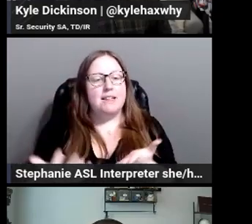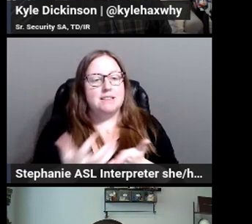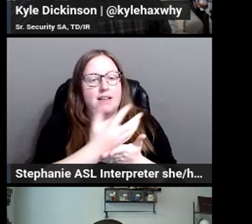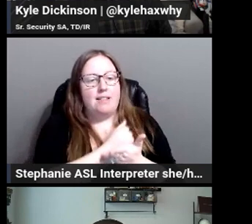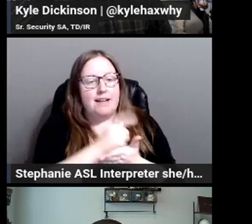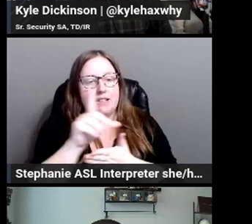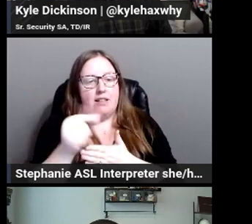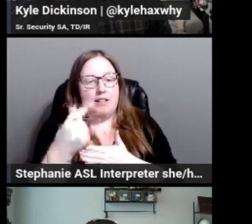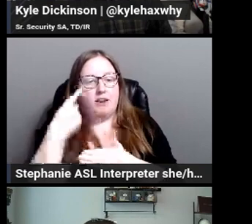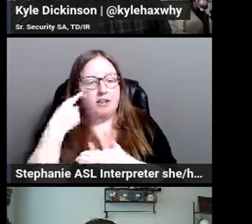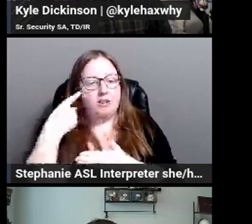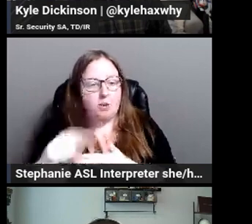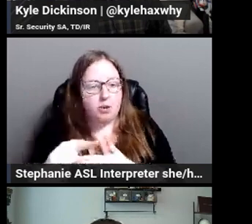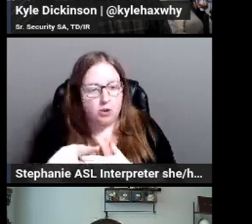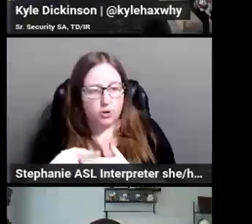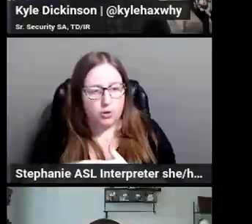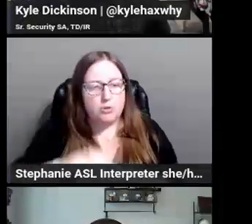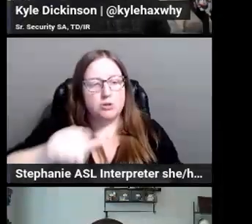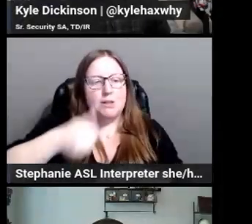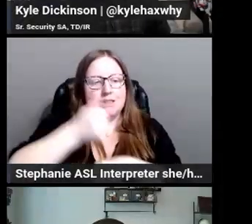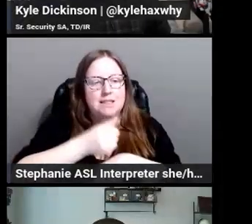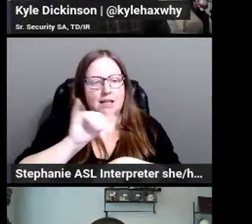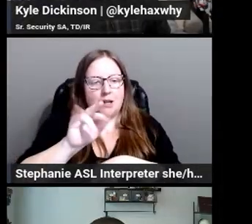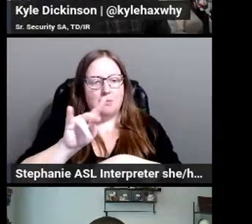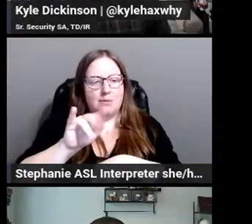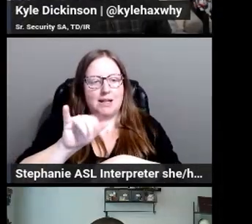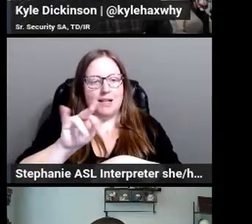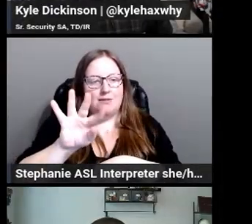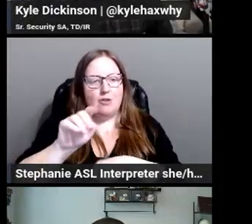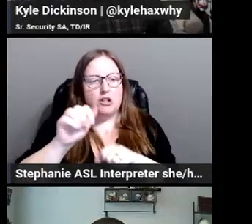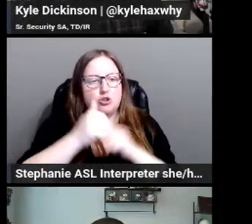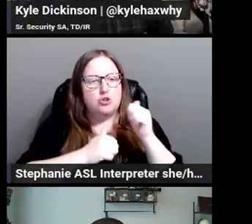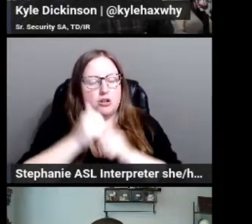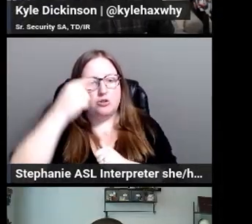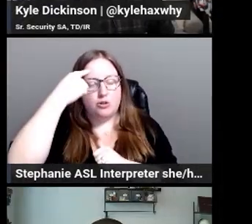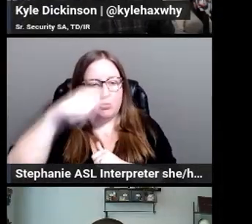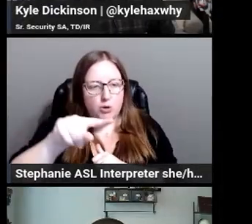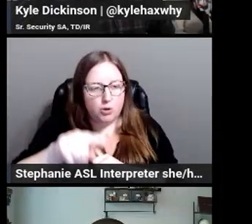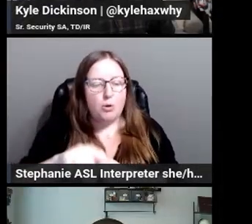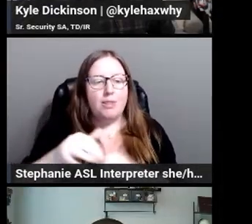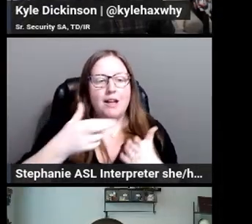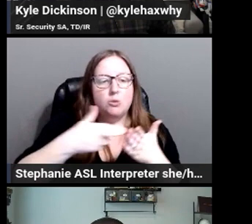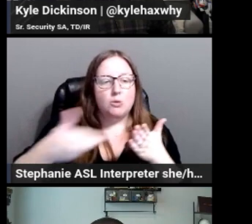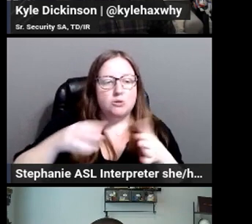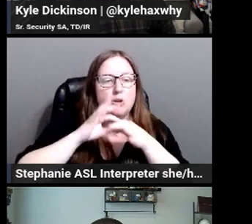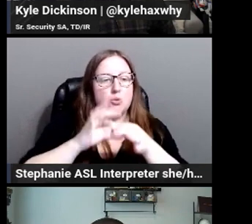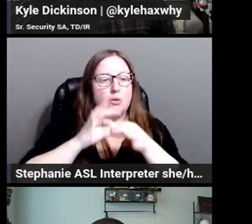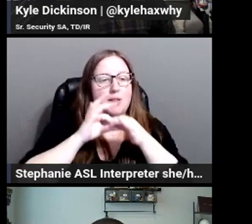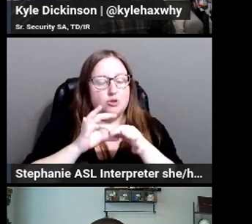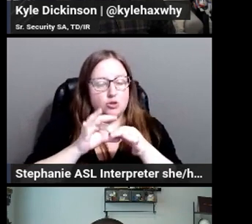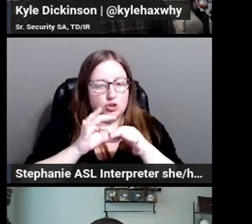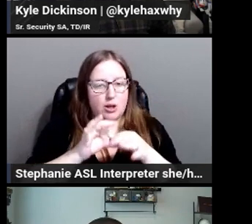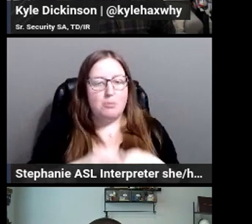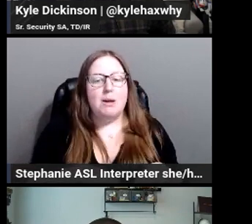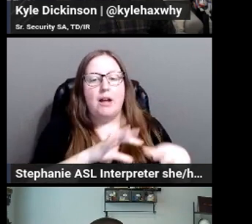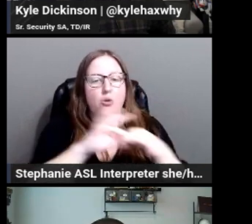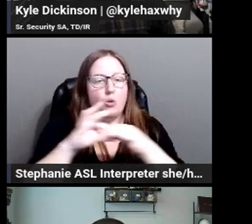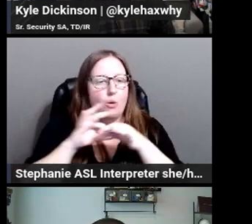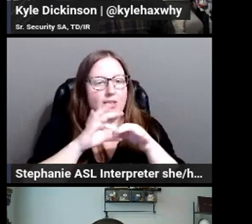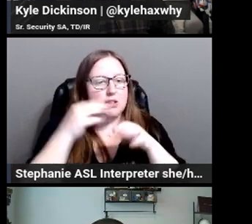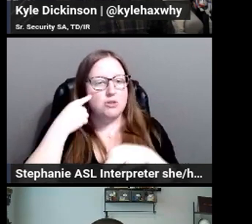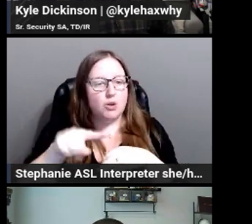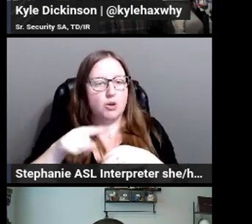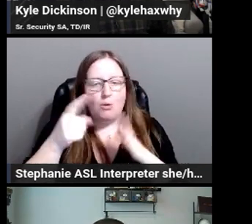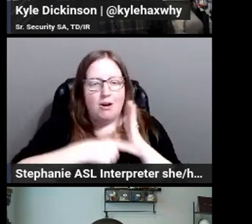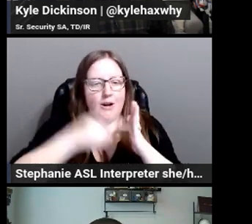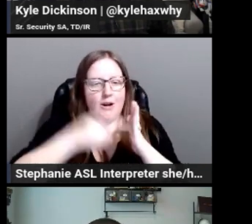on your behalf. So you're not needing to set up infrastructure to do that. It's doing this resource relationship and correlation for you automatically without you